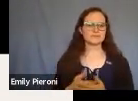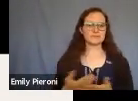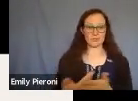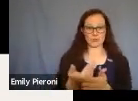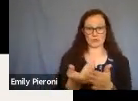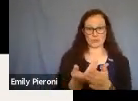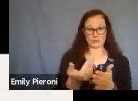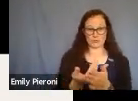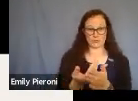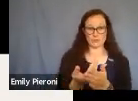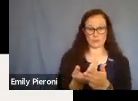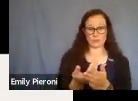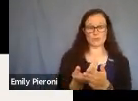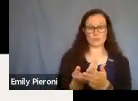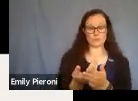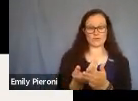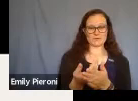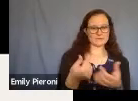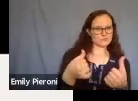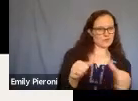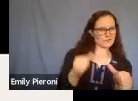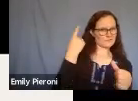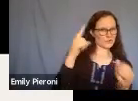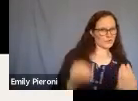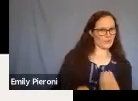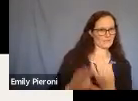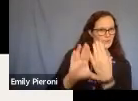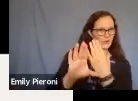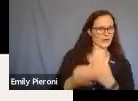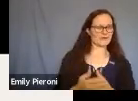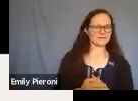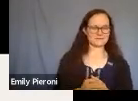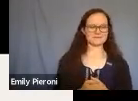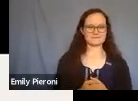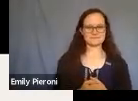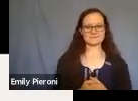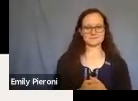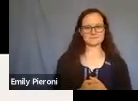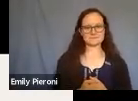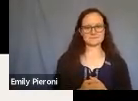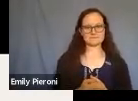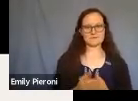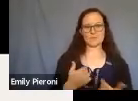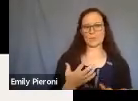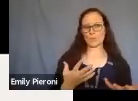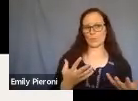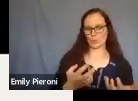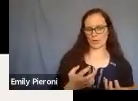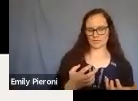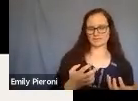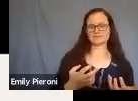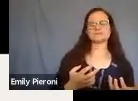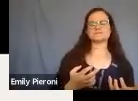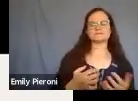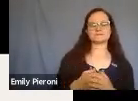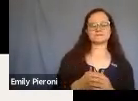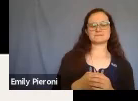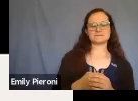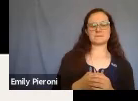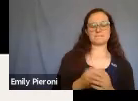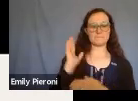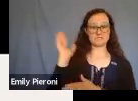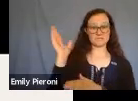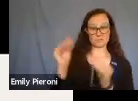are trying for this webinar series is we wanted to make our presentations